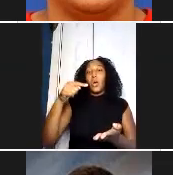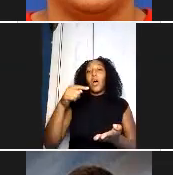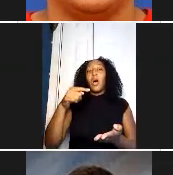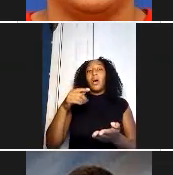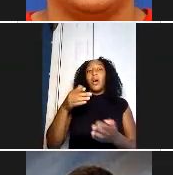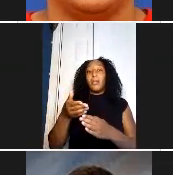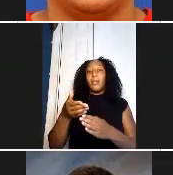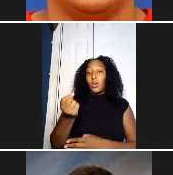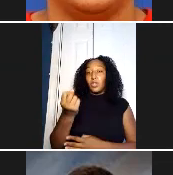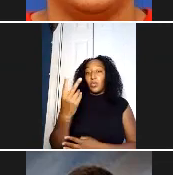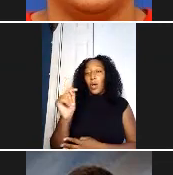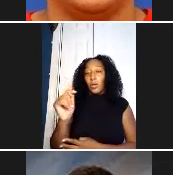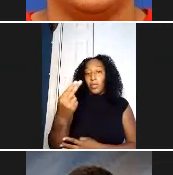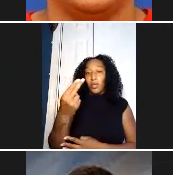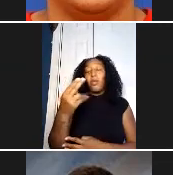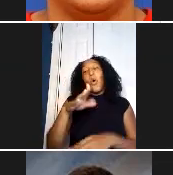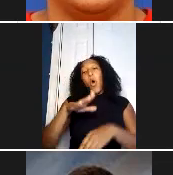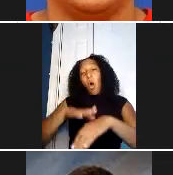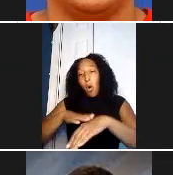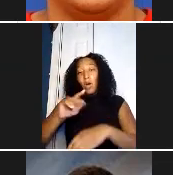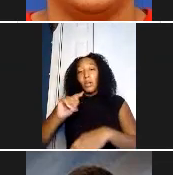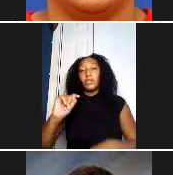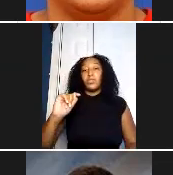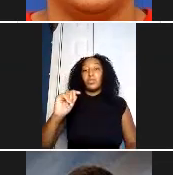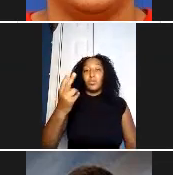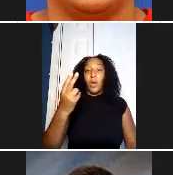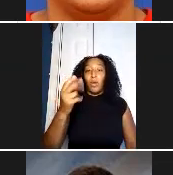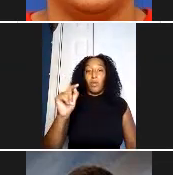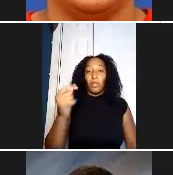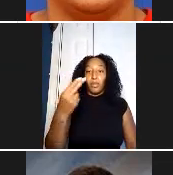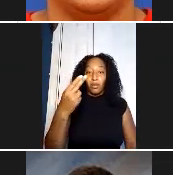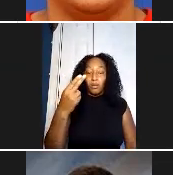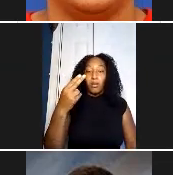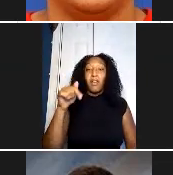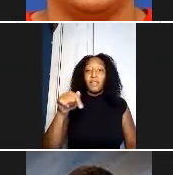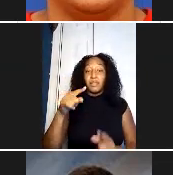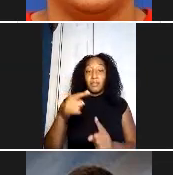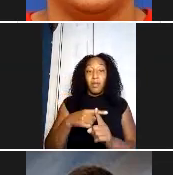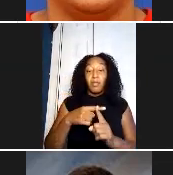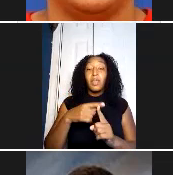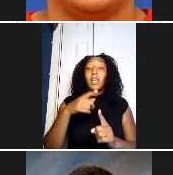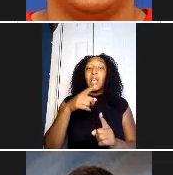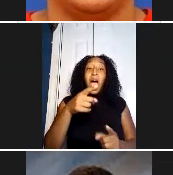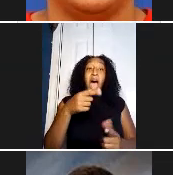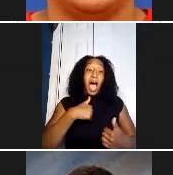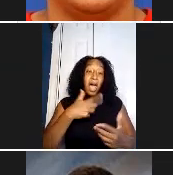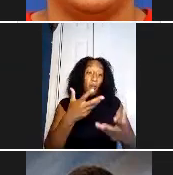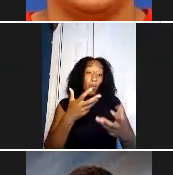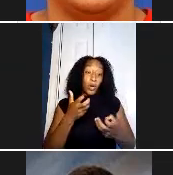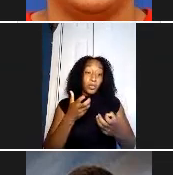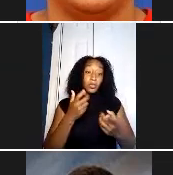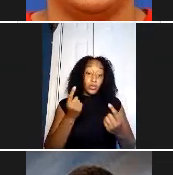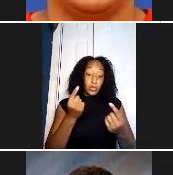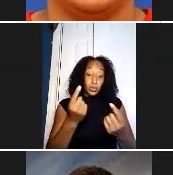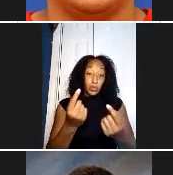these all these assignments, should I wait to do something until